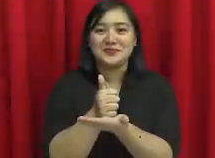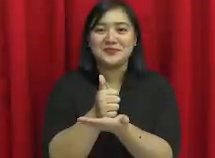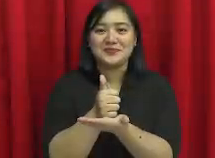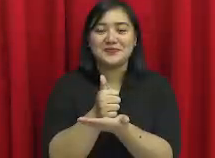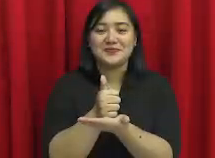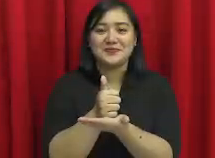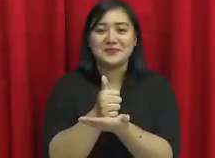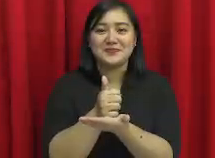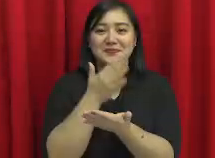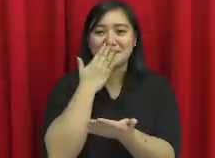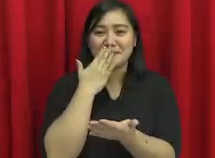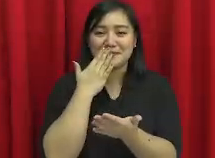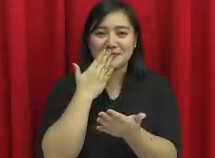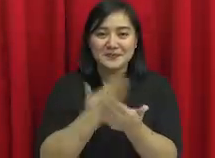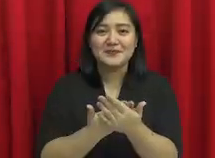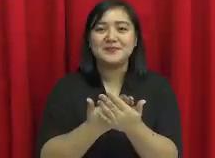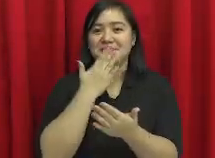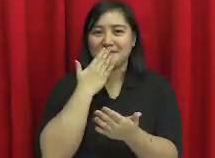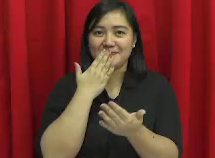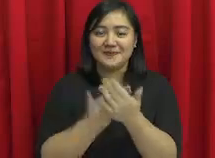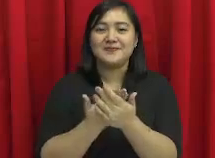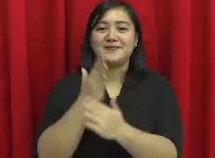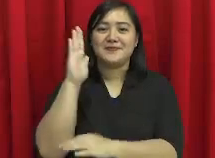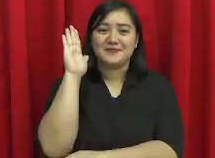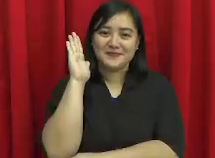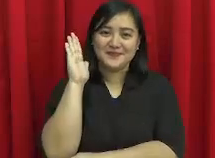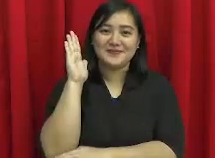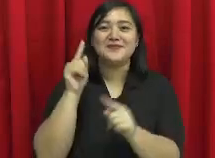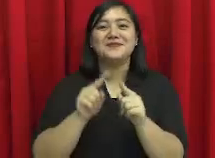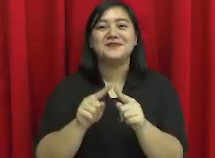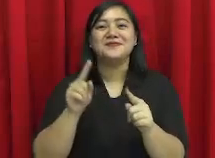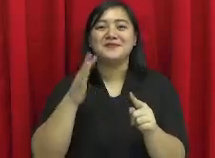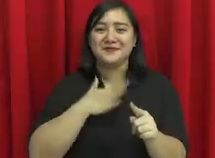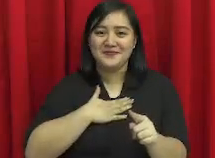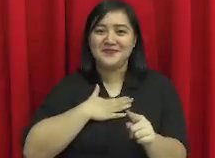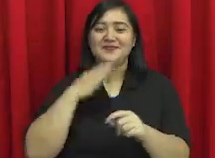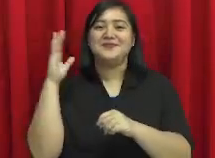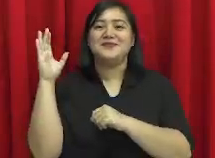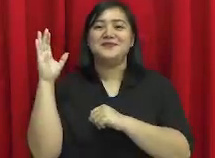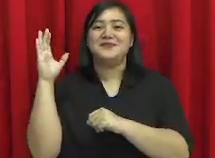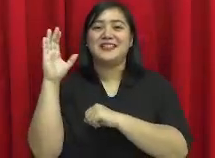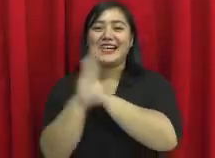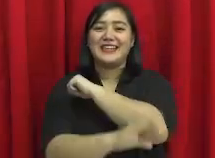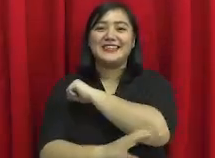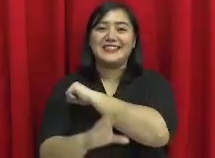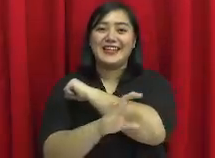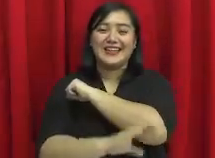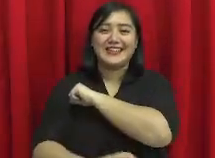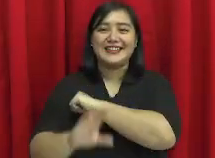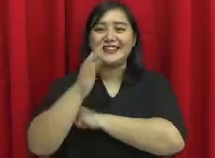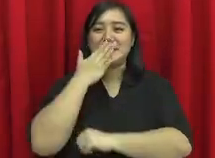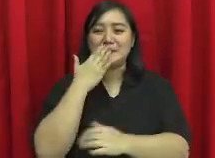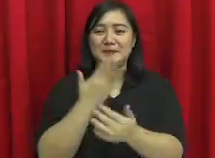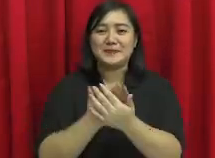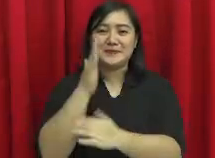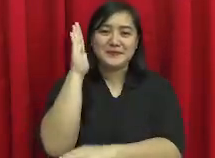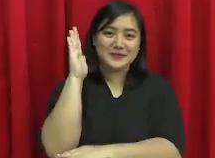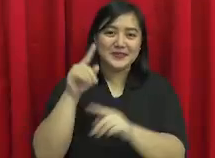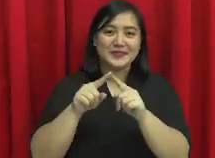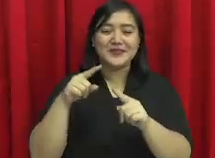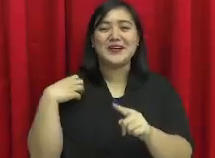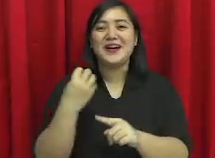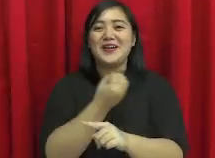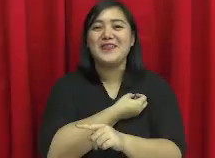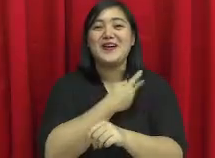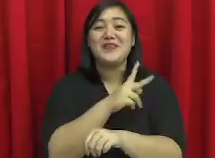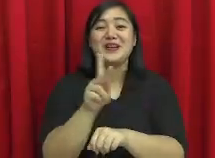All right, magandang tanghali bayan! Magandang tanghali Pilipinas! Dahil ngayon ay may bagong mukha